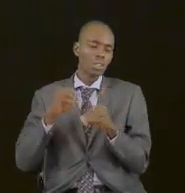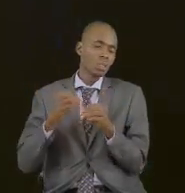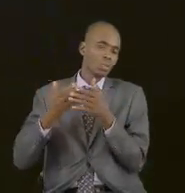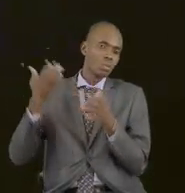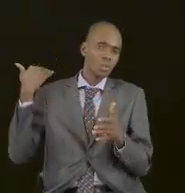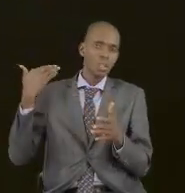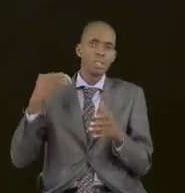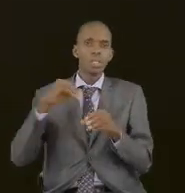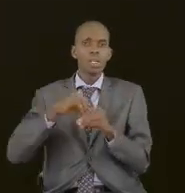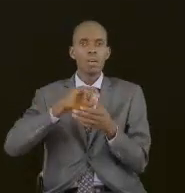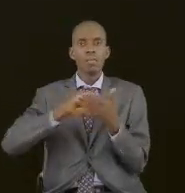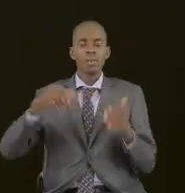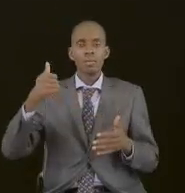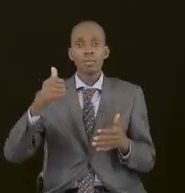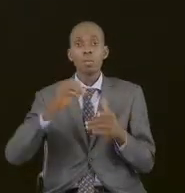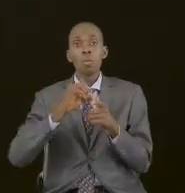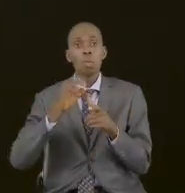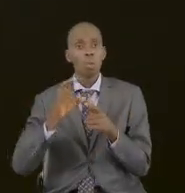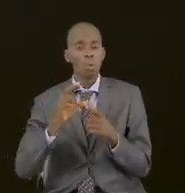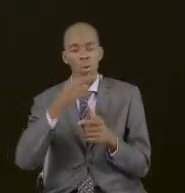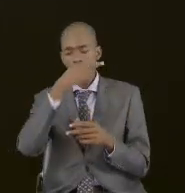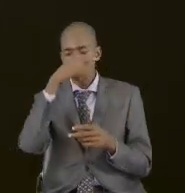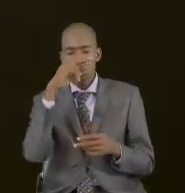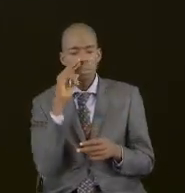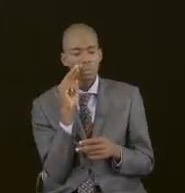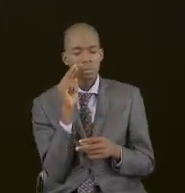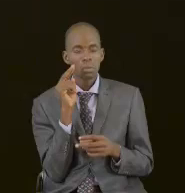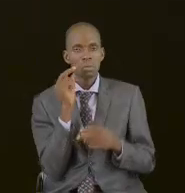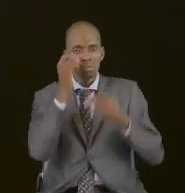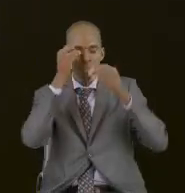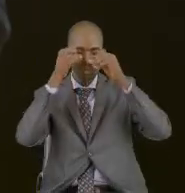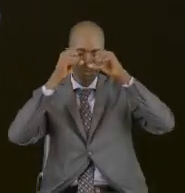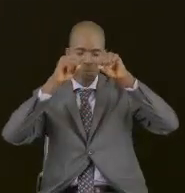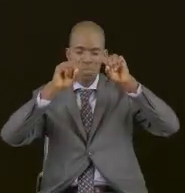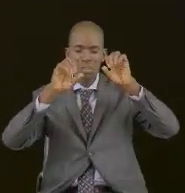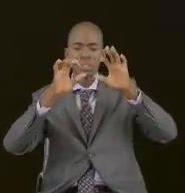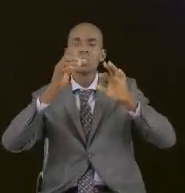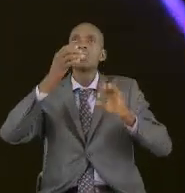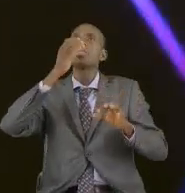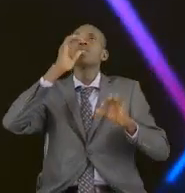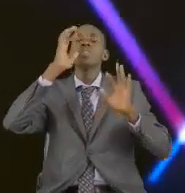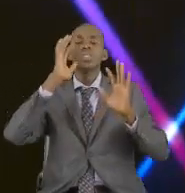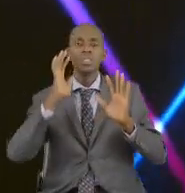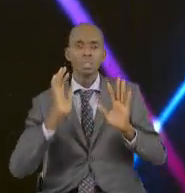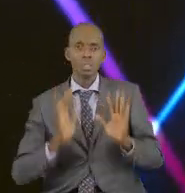in verse 10, no thieves, no covetous, no drunkards, no revilers,